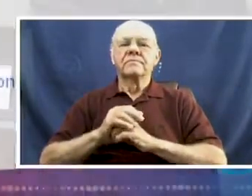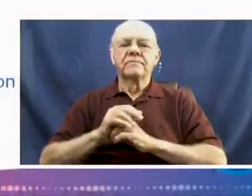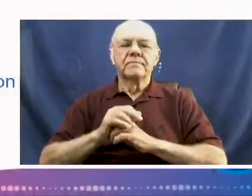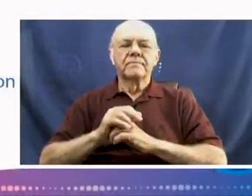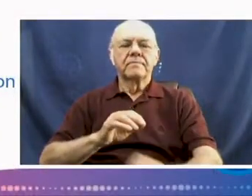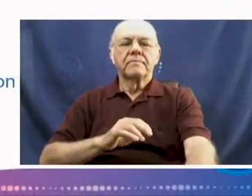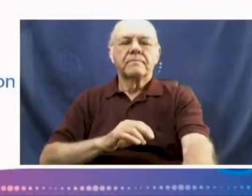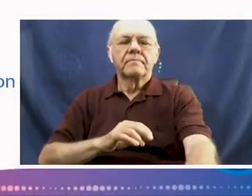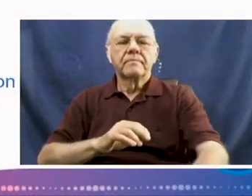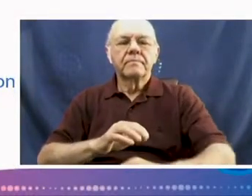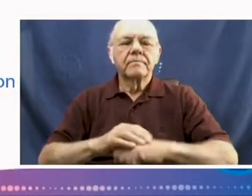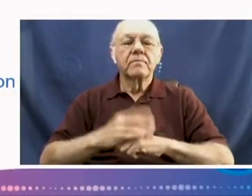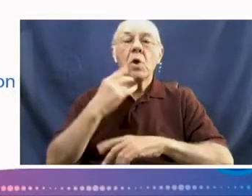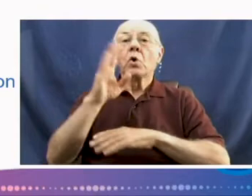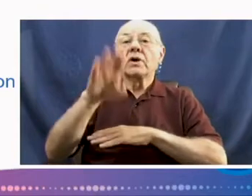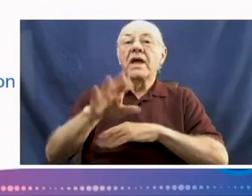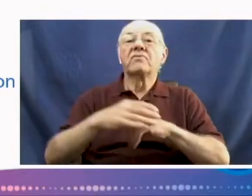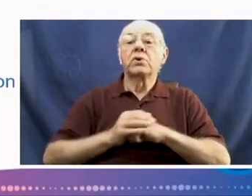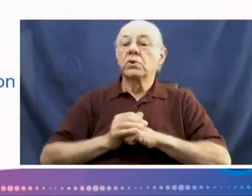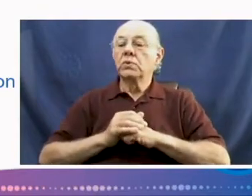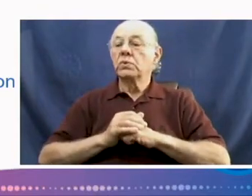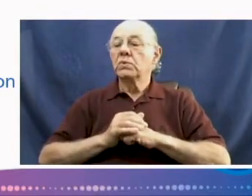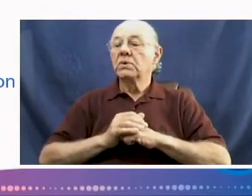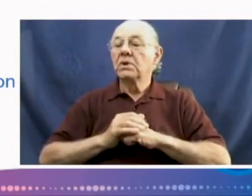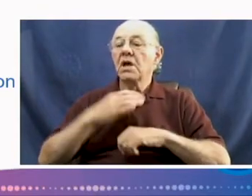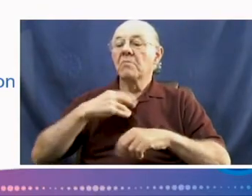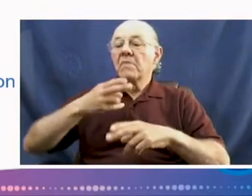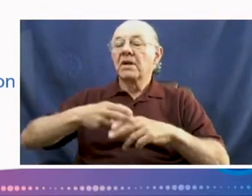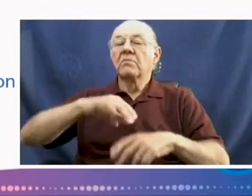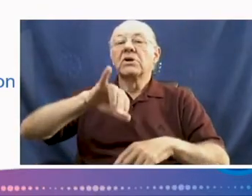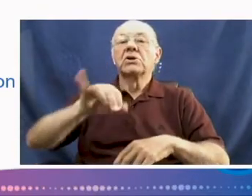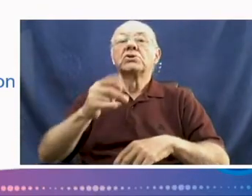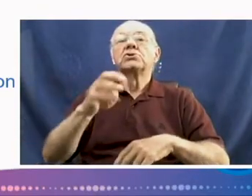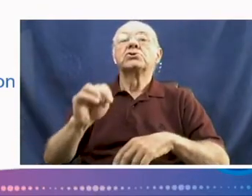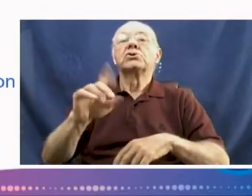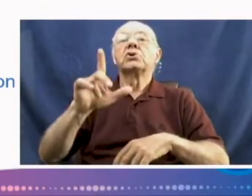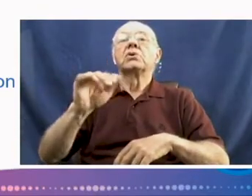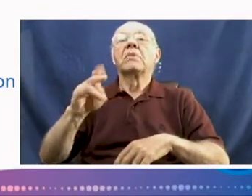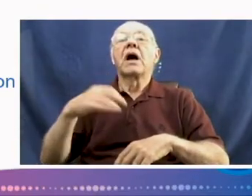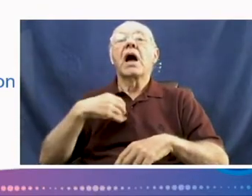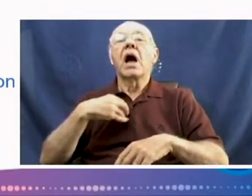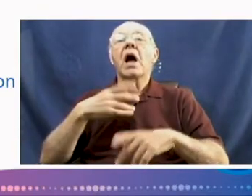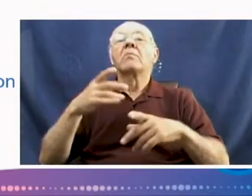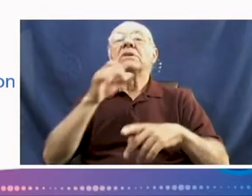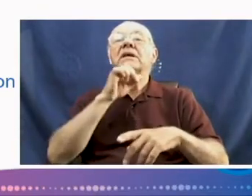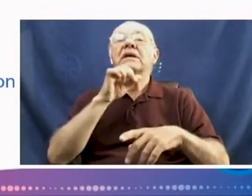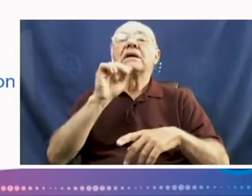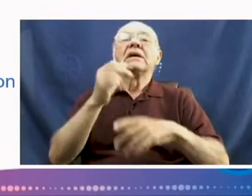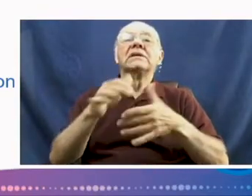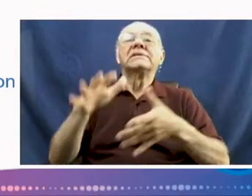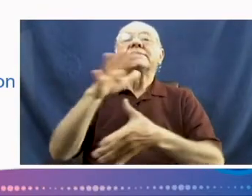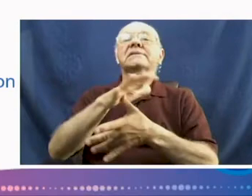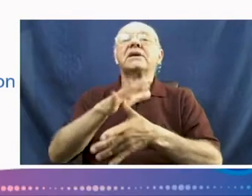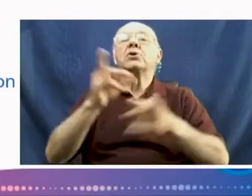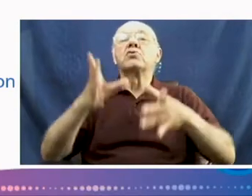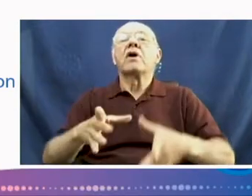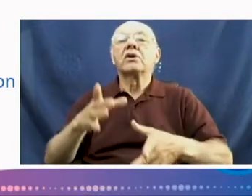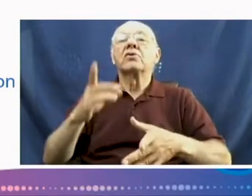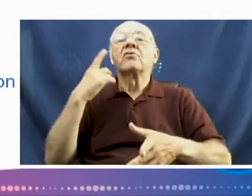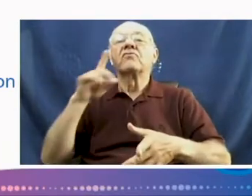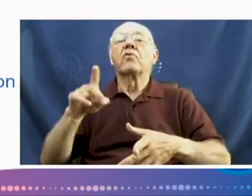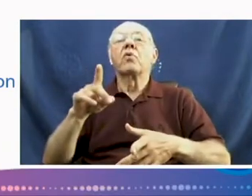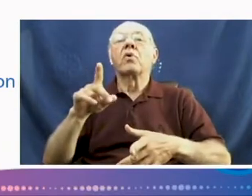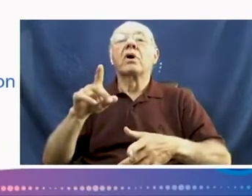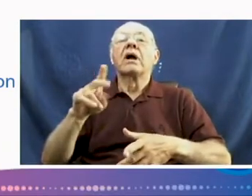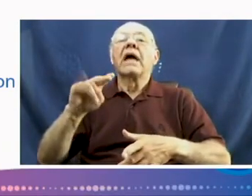Good afternoon. My name is Joe LaMonica. I am the Senior Director of Customer Service for NJ Transit, and I'm pleased to be